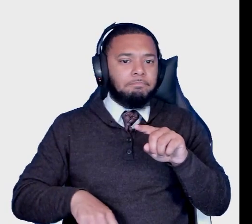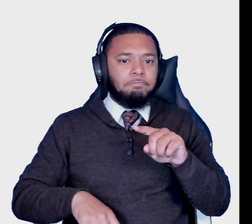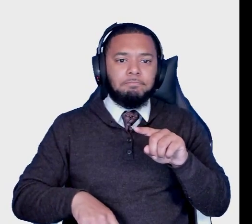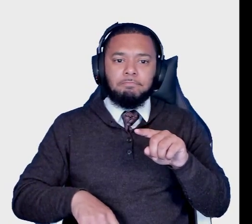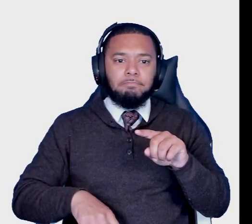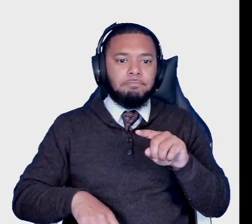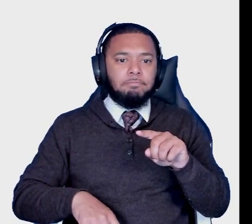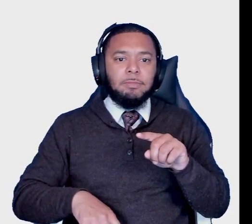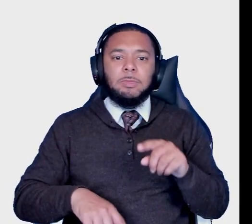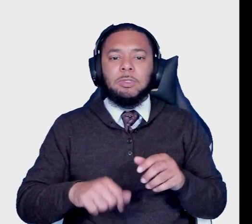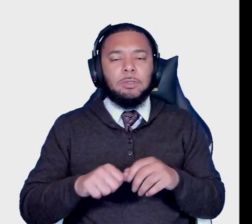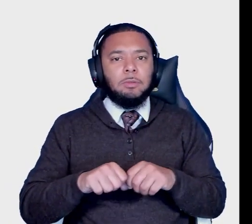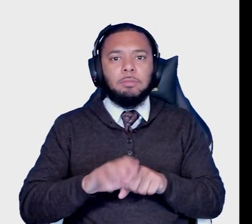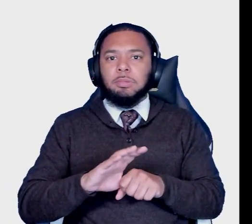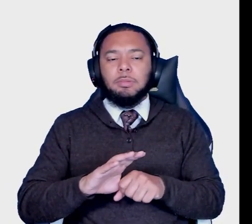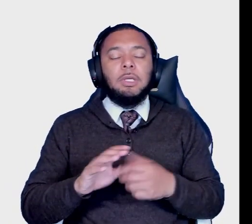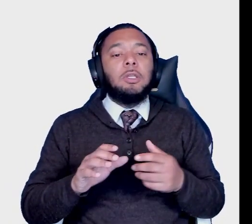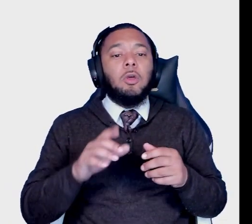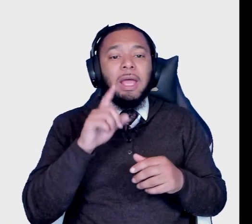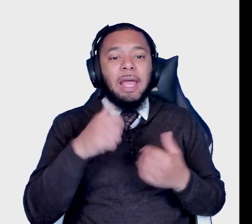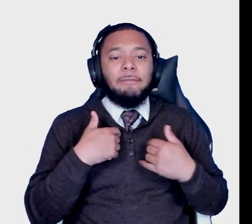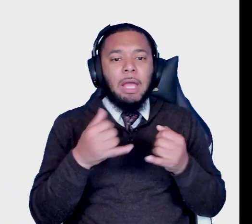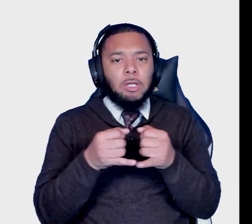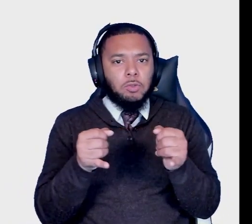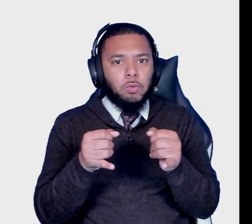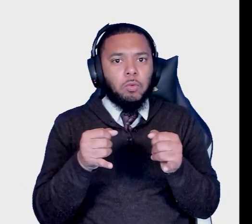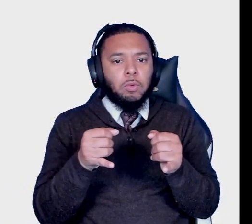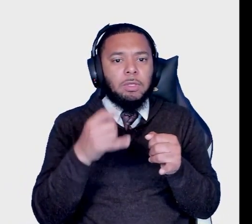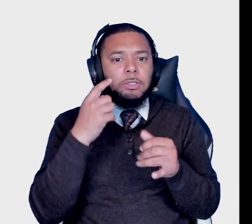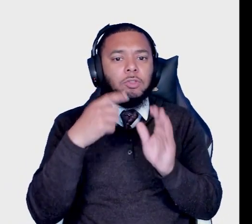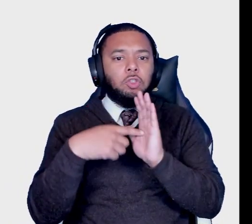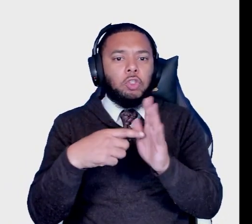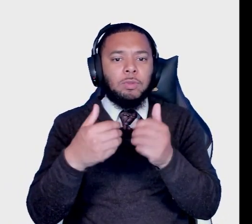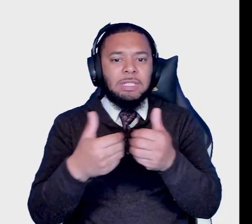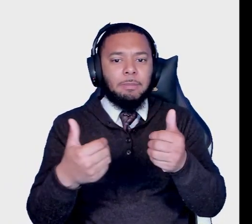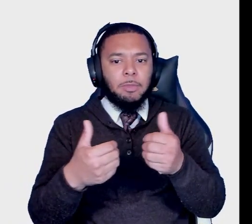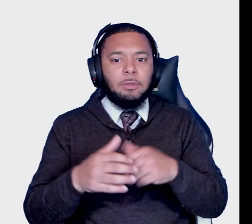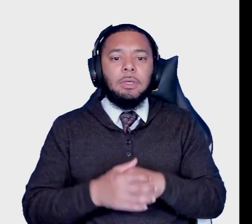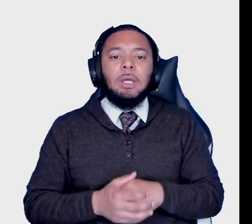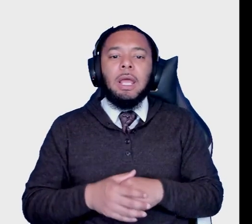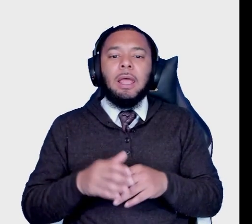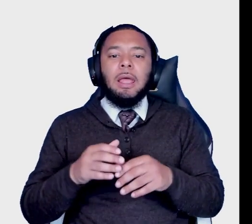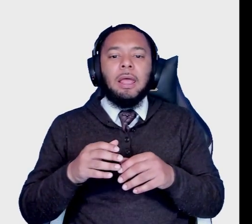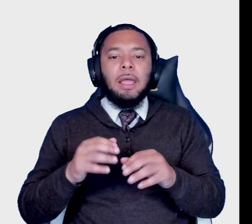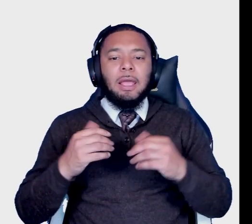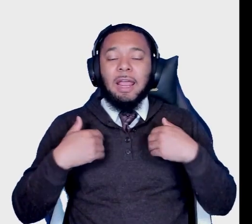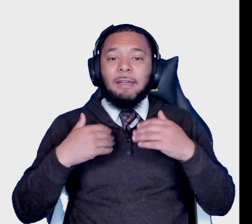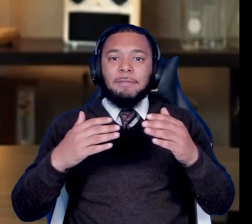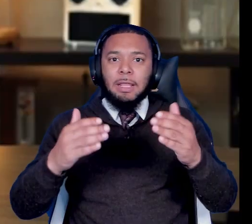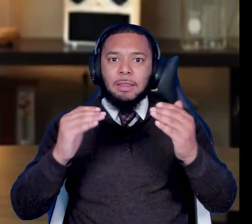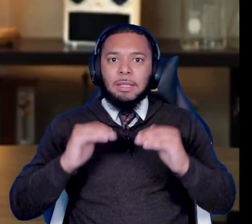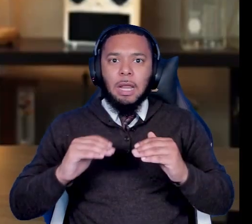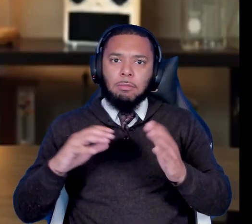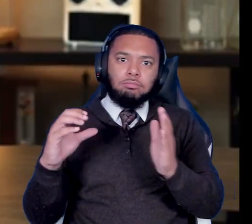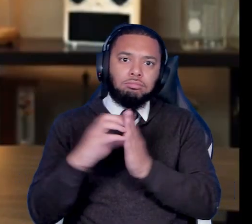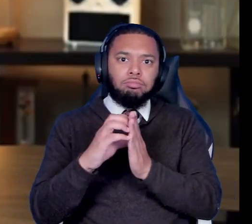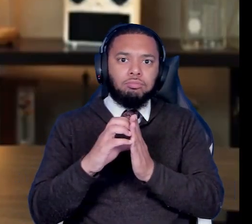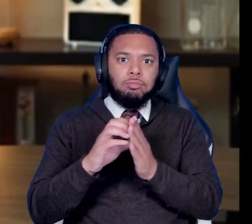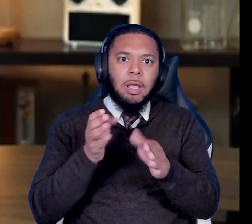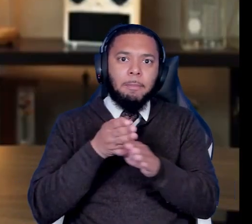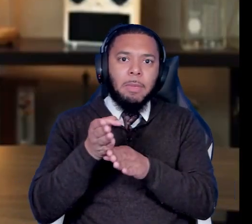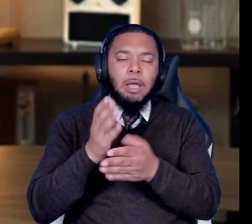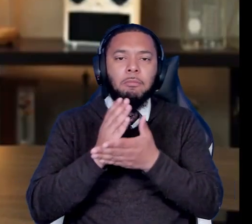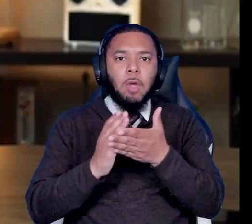an underscore here. And then I have the main section of my program ready to go. So